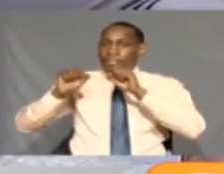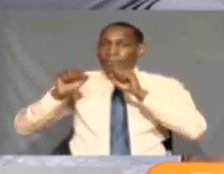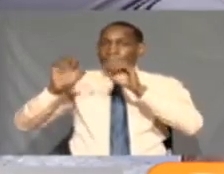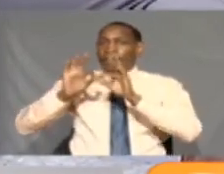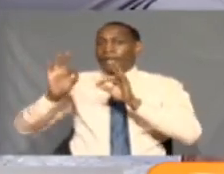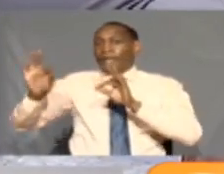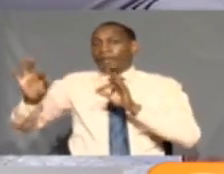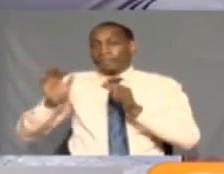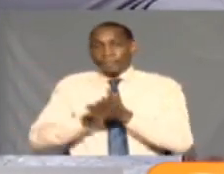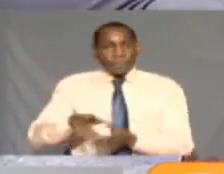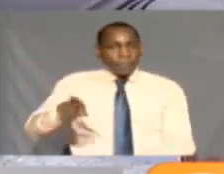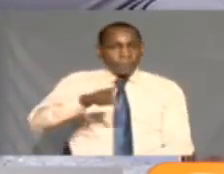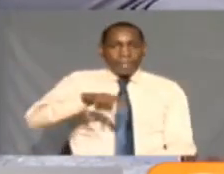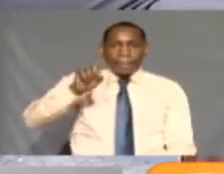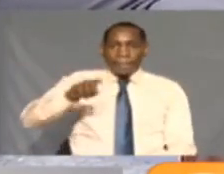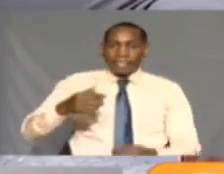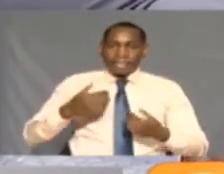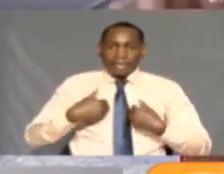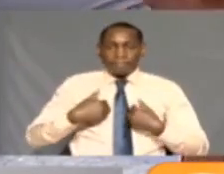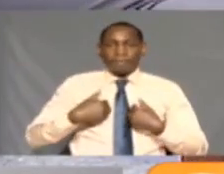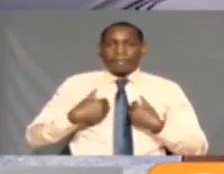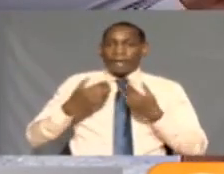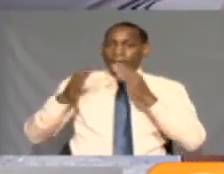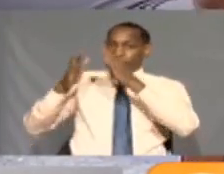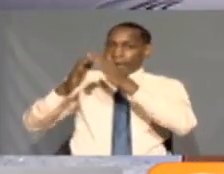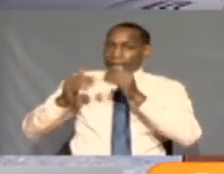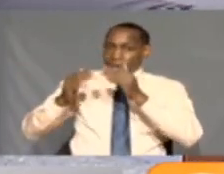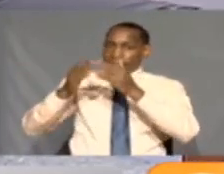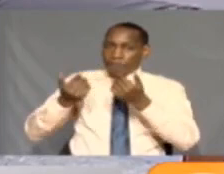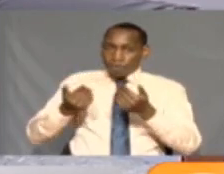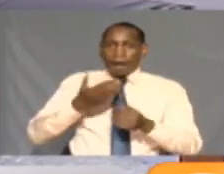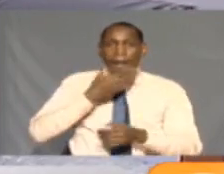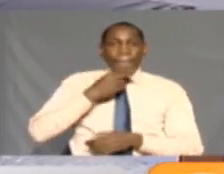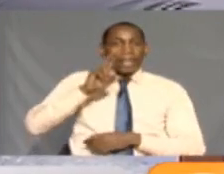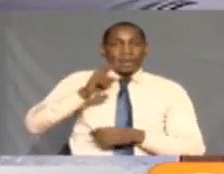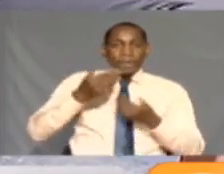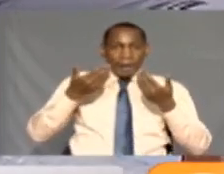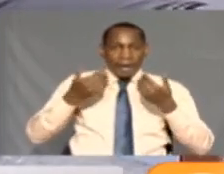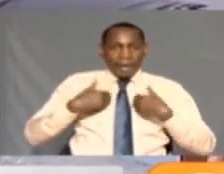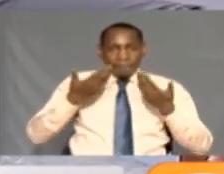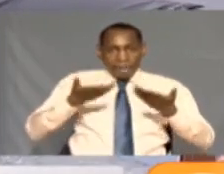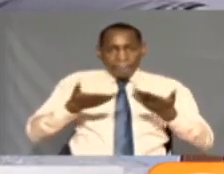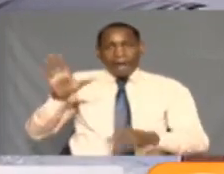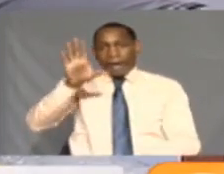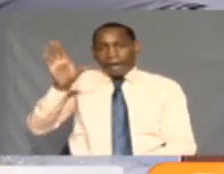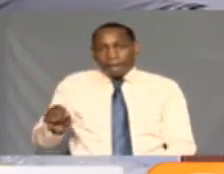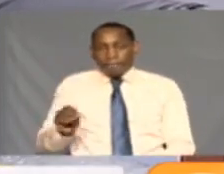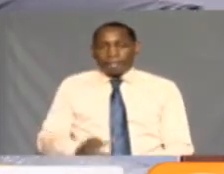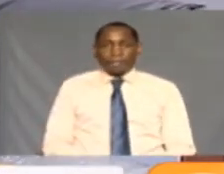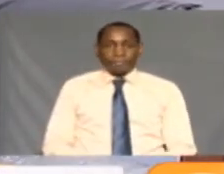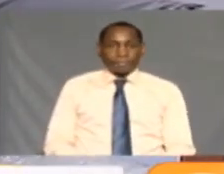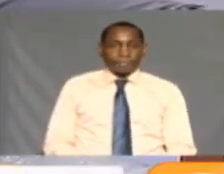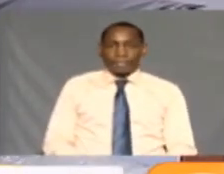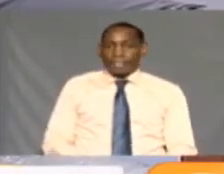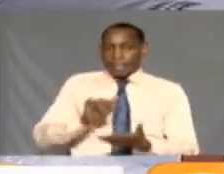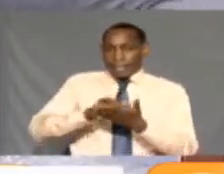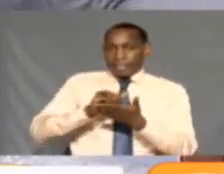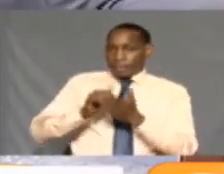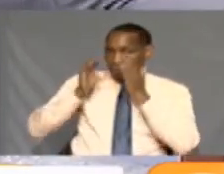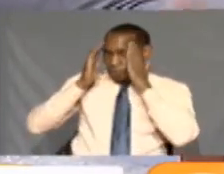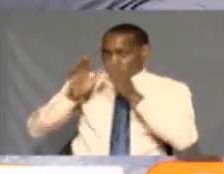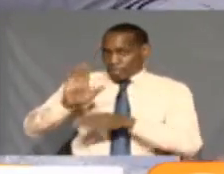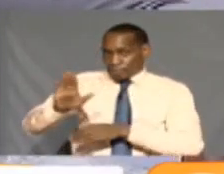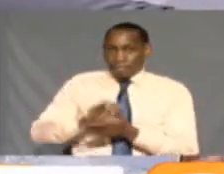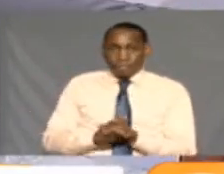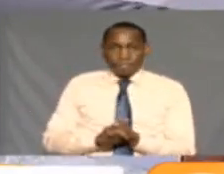teams? We should have our own Arsenals. We should have our own Manchester United in Africa. That's what we should do.